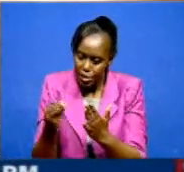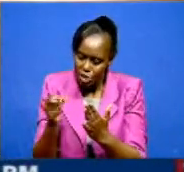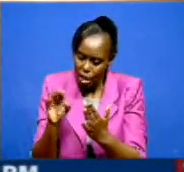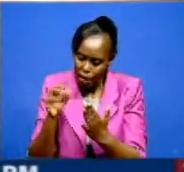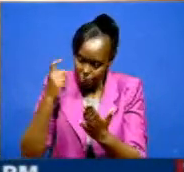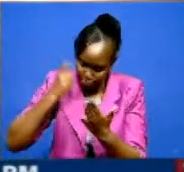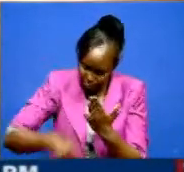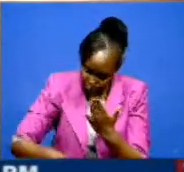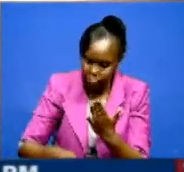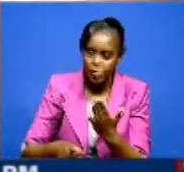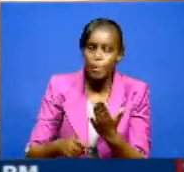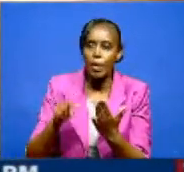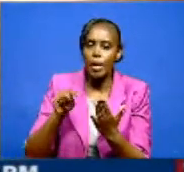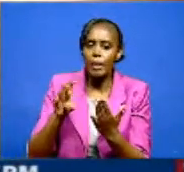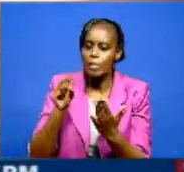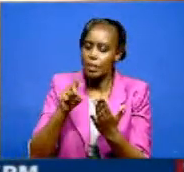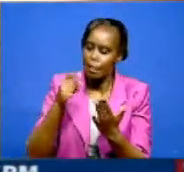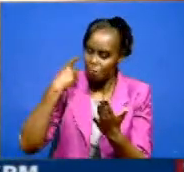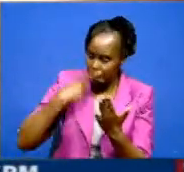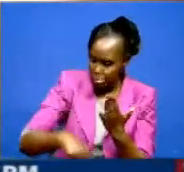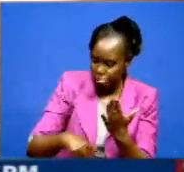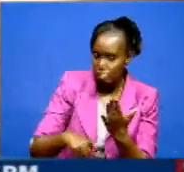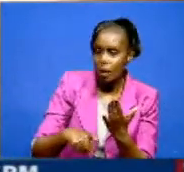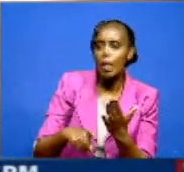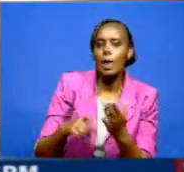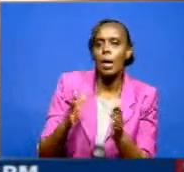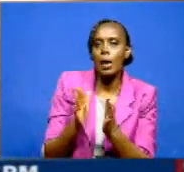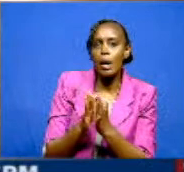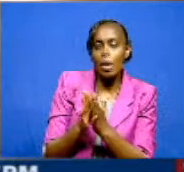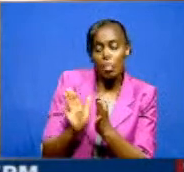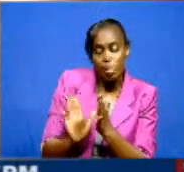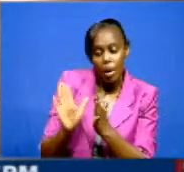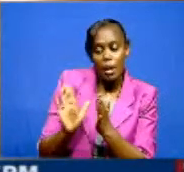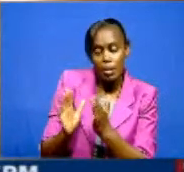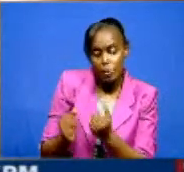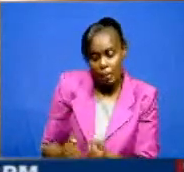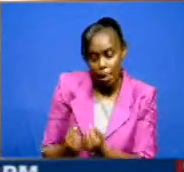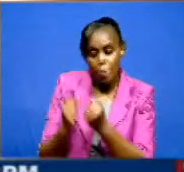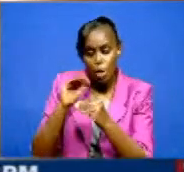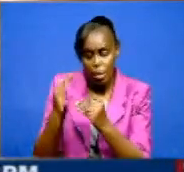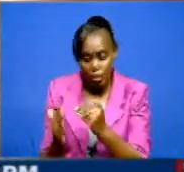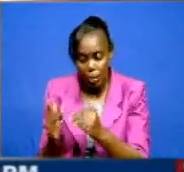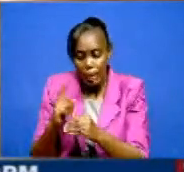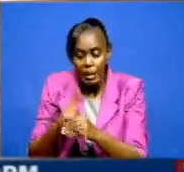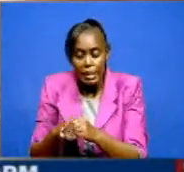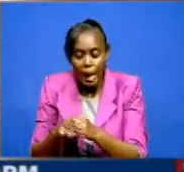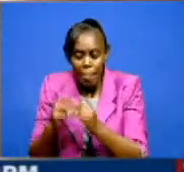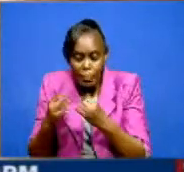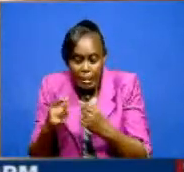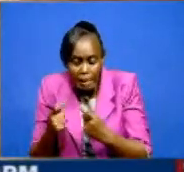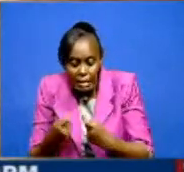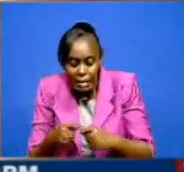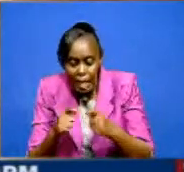example, which covers them and their dependents. And the moment they try to get into a medical